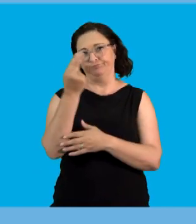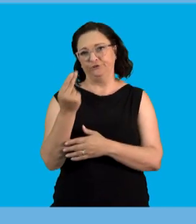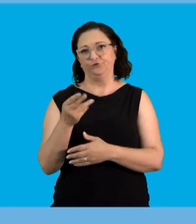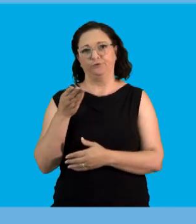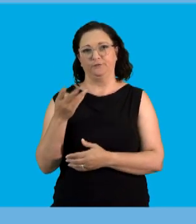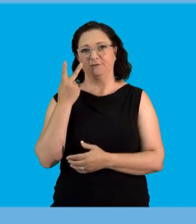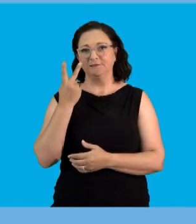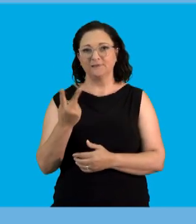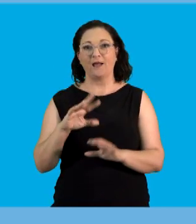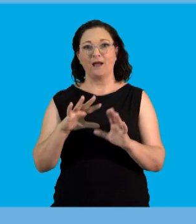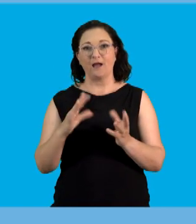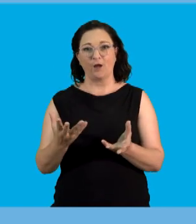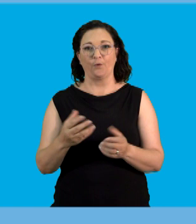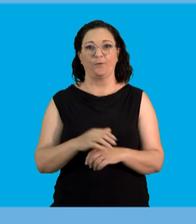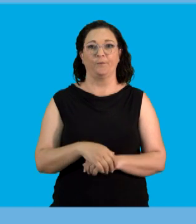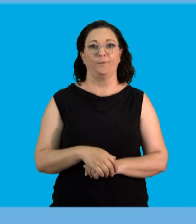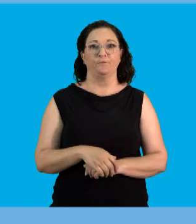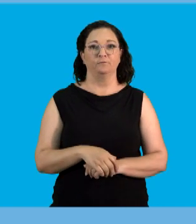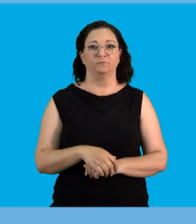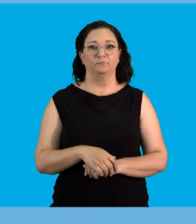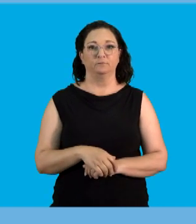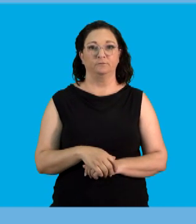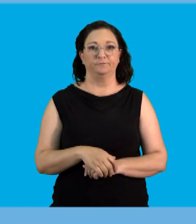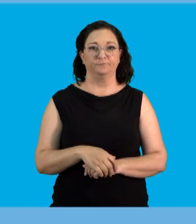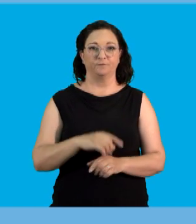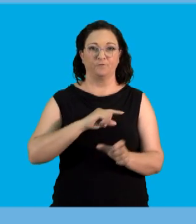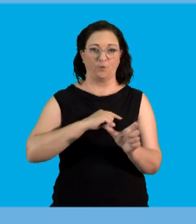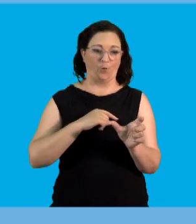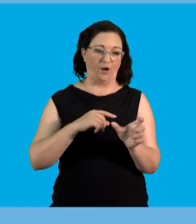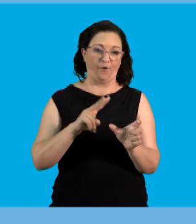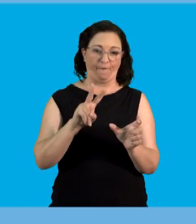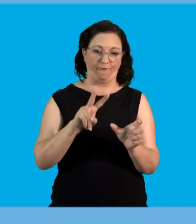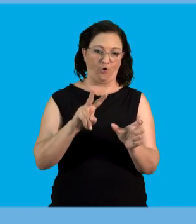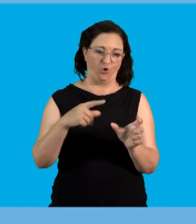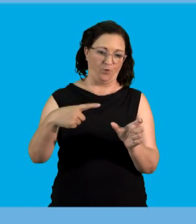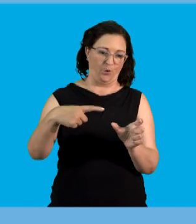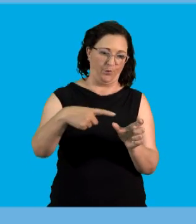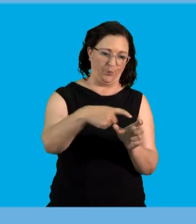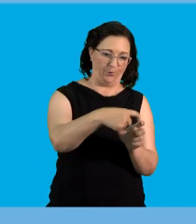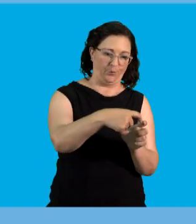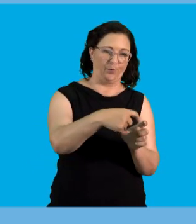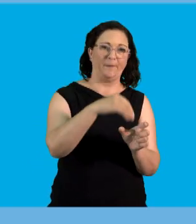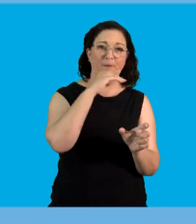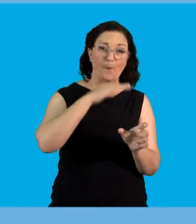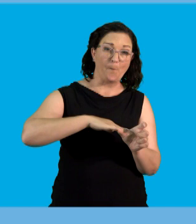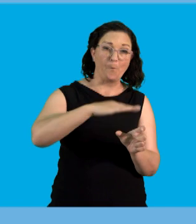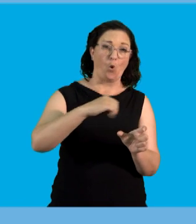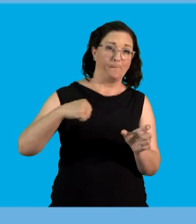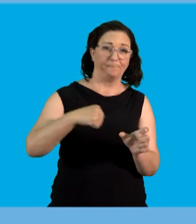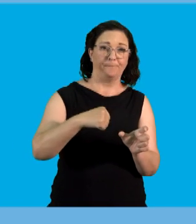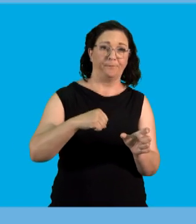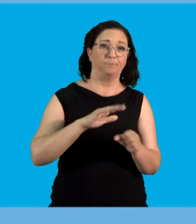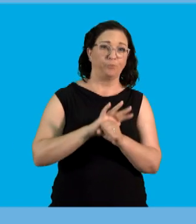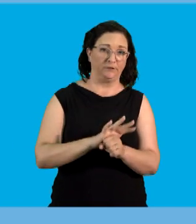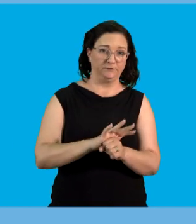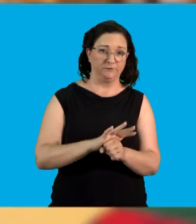picture or on this animation that we have here, that as the volume is decreasing, the pressure